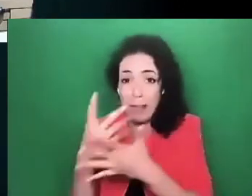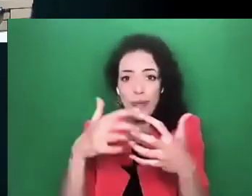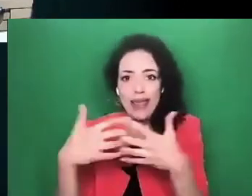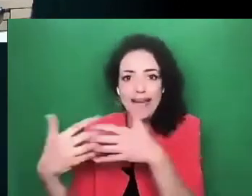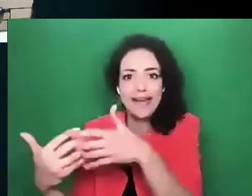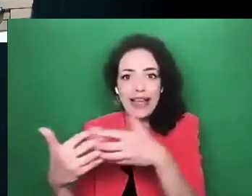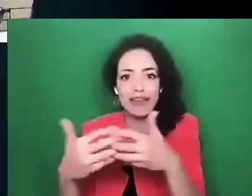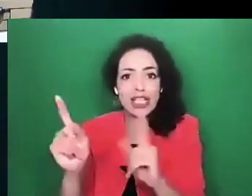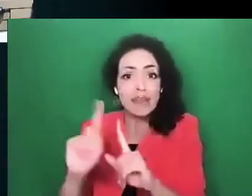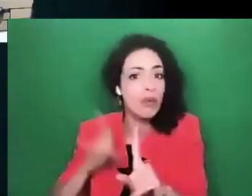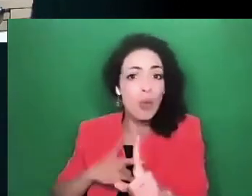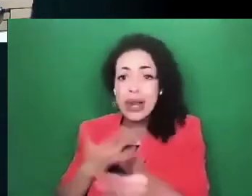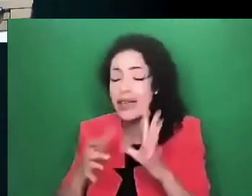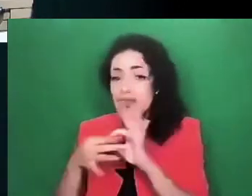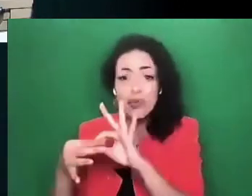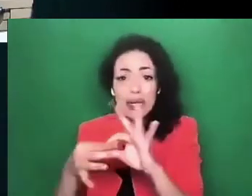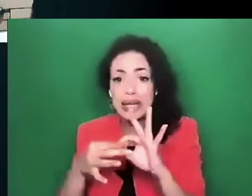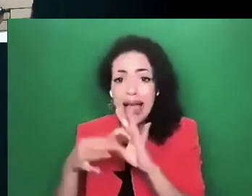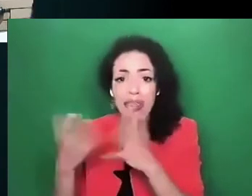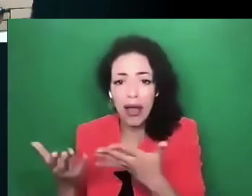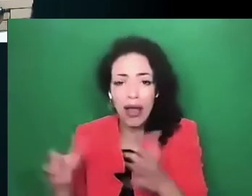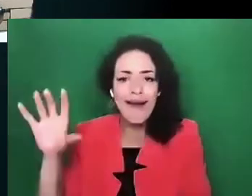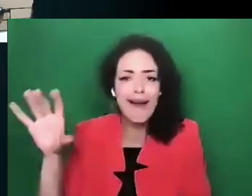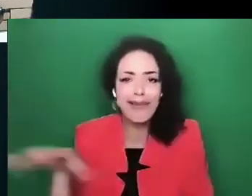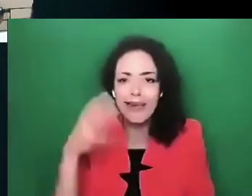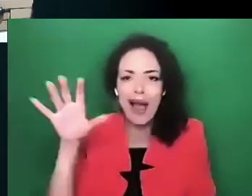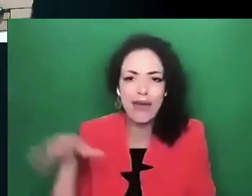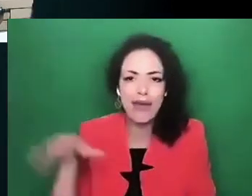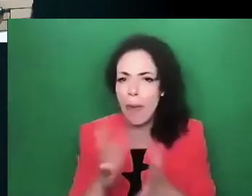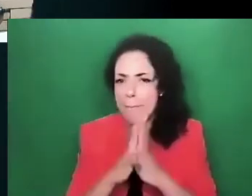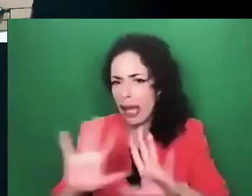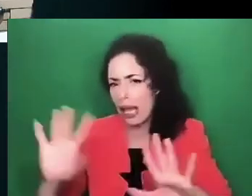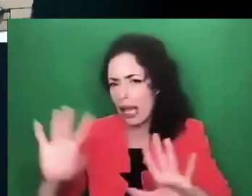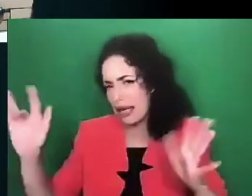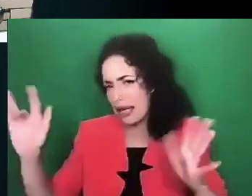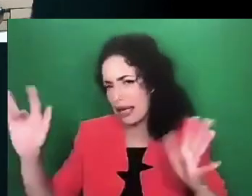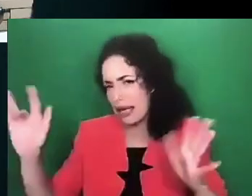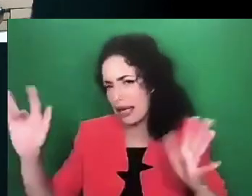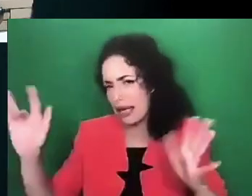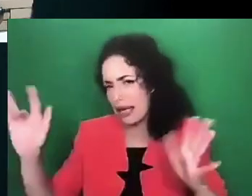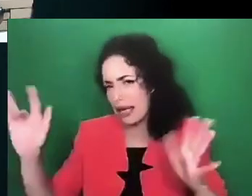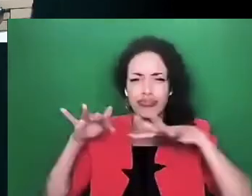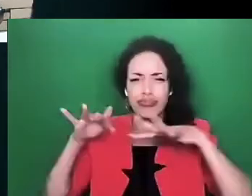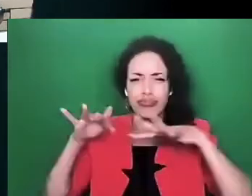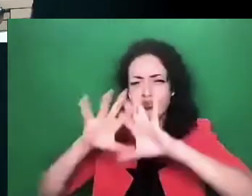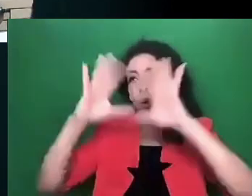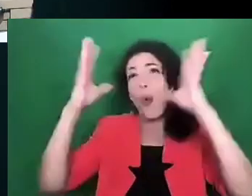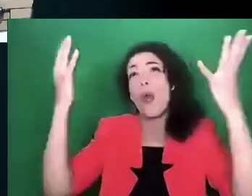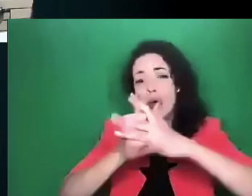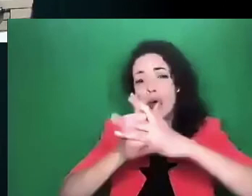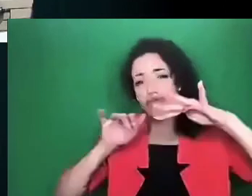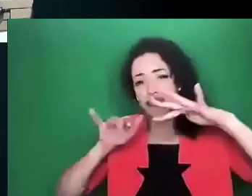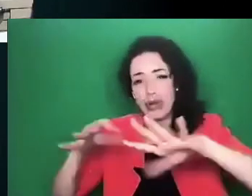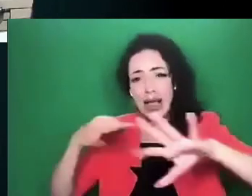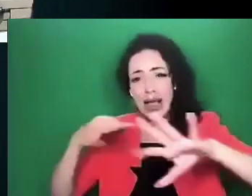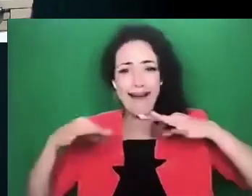together. A place like Cairo was a cosmopolitan. You had people that came from everywhere. You have actors in Egyptian cinema and in theater